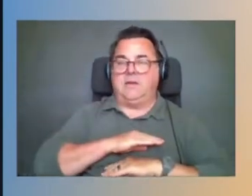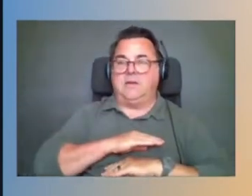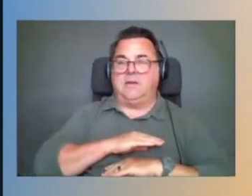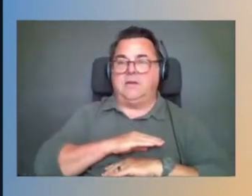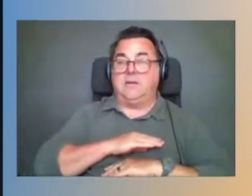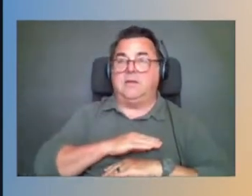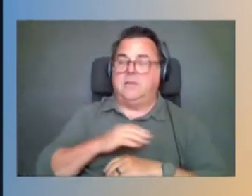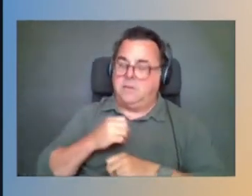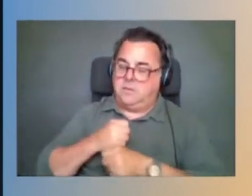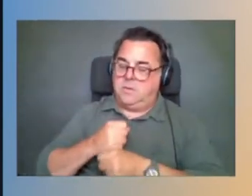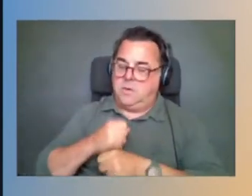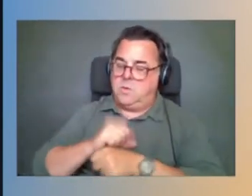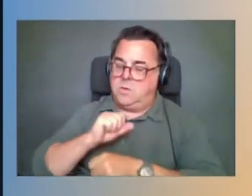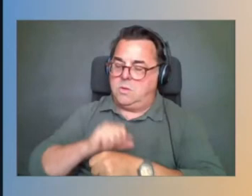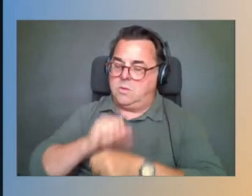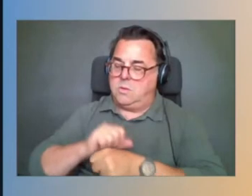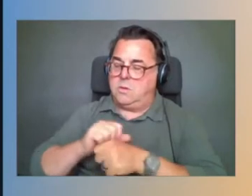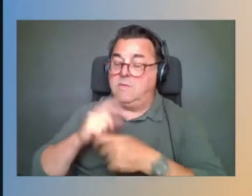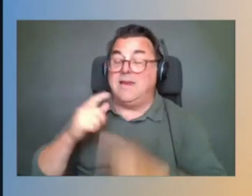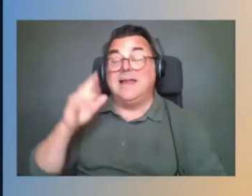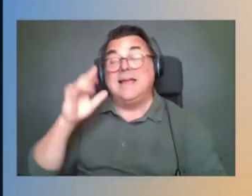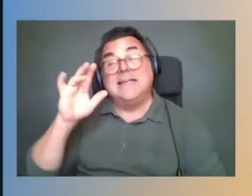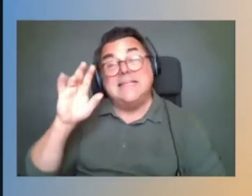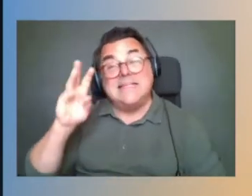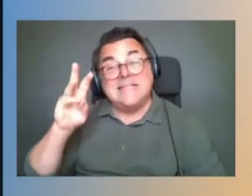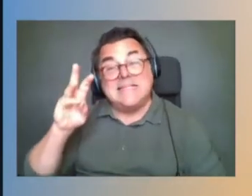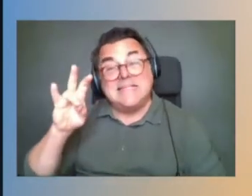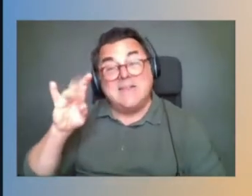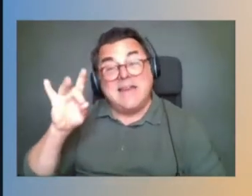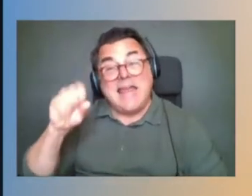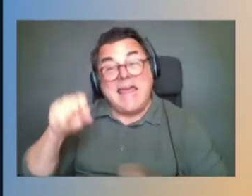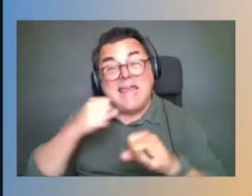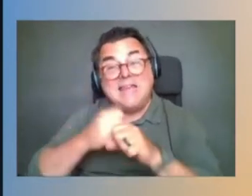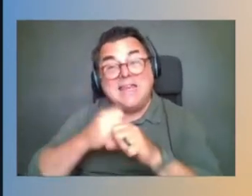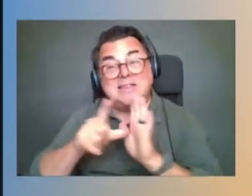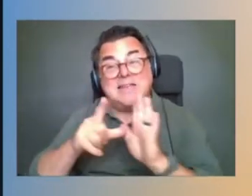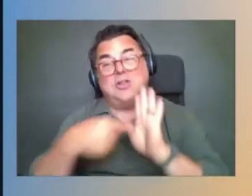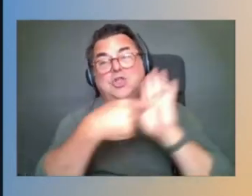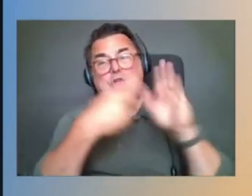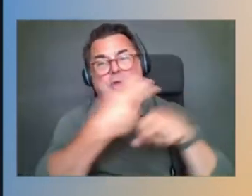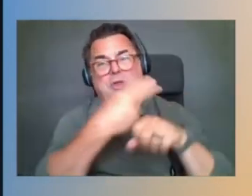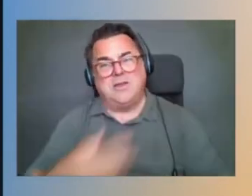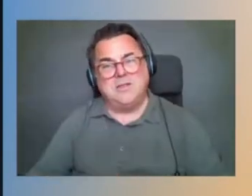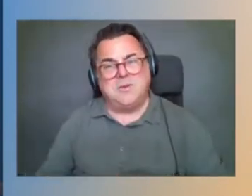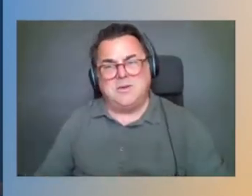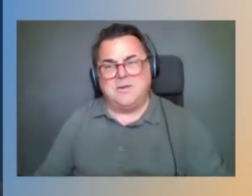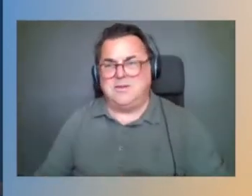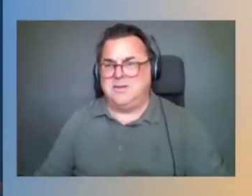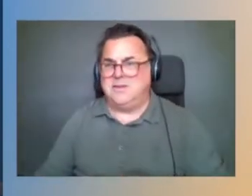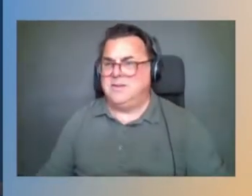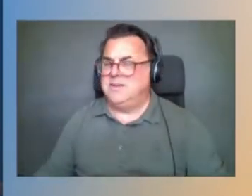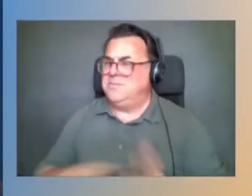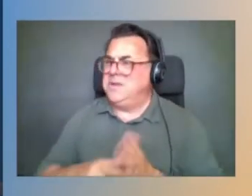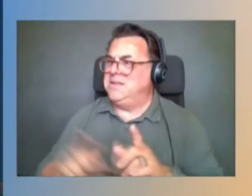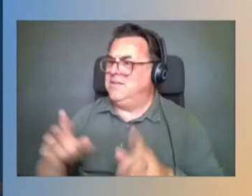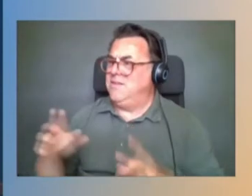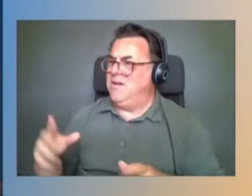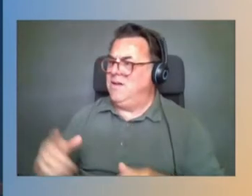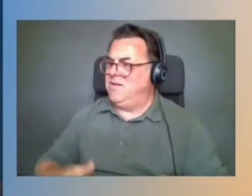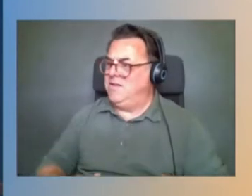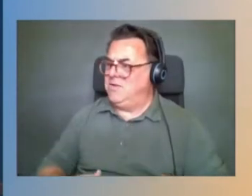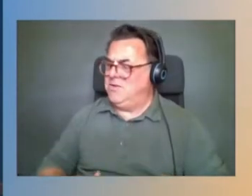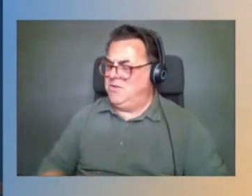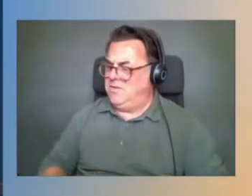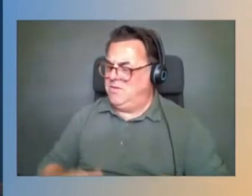for 5, 7, 8 years, right? Like, you start thinking about your career as like, okay, I get like 3 launches. One of the things that's